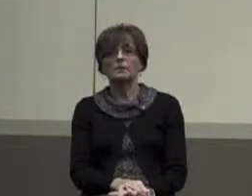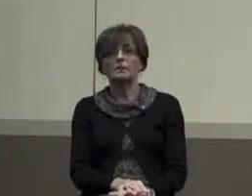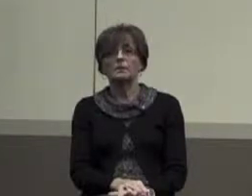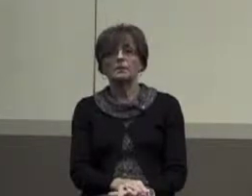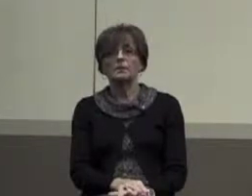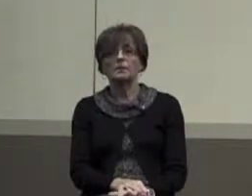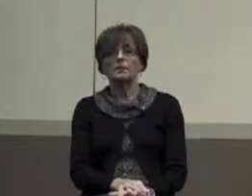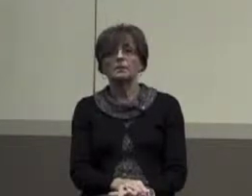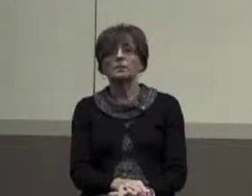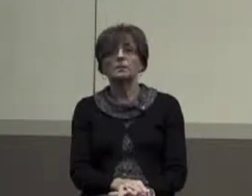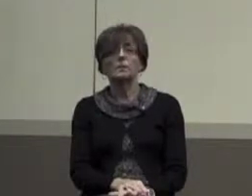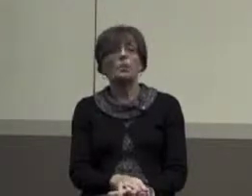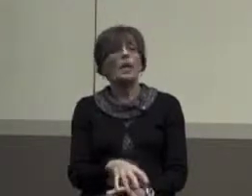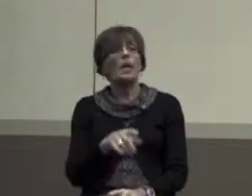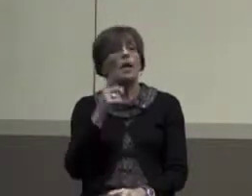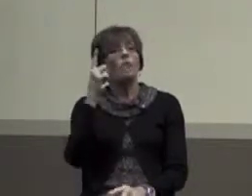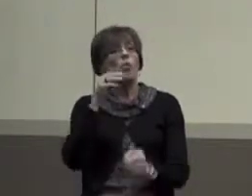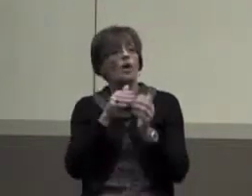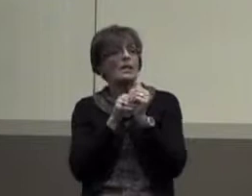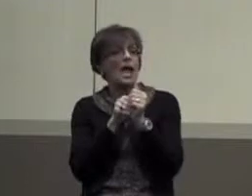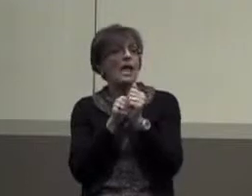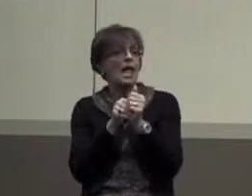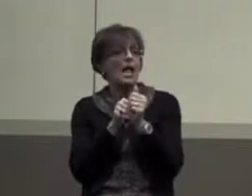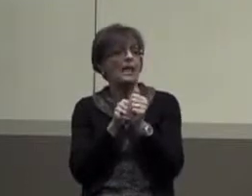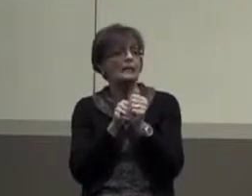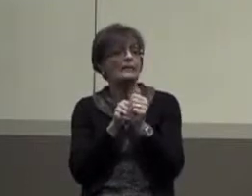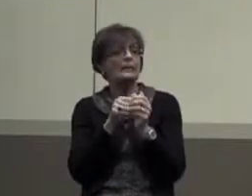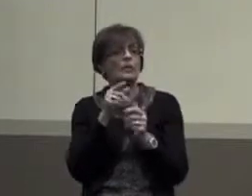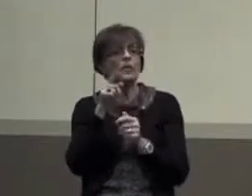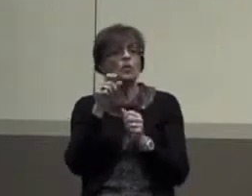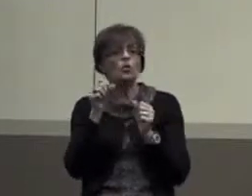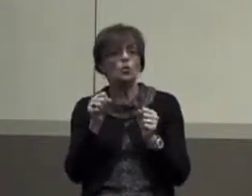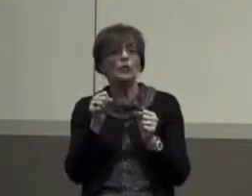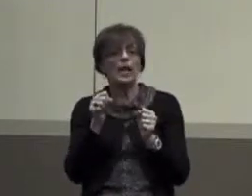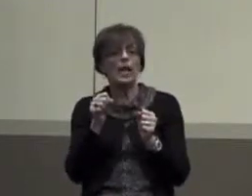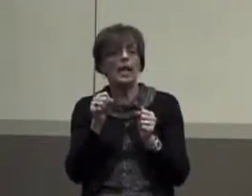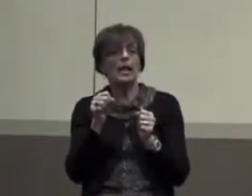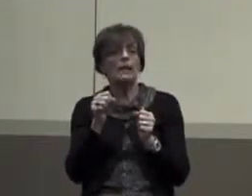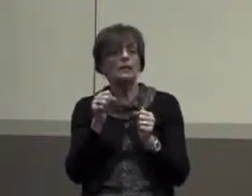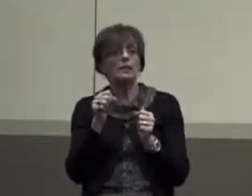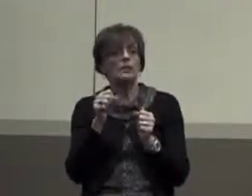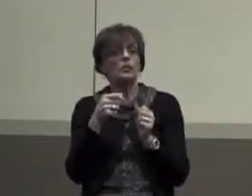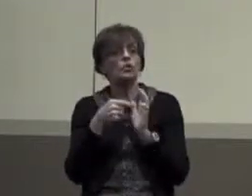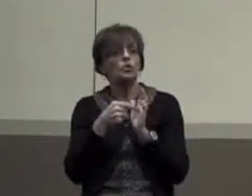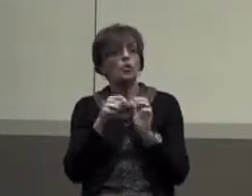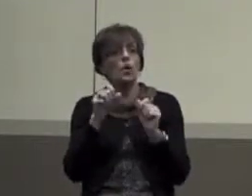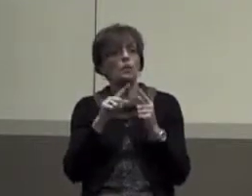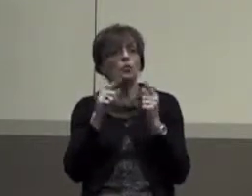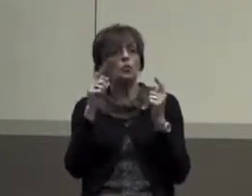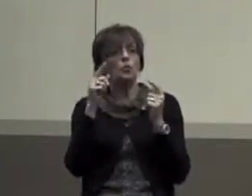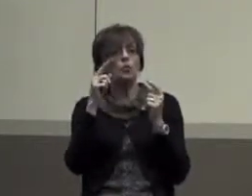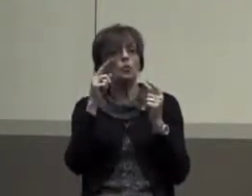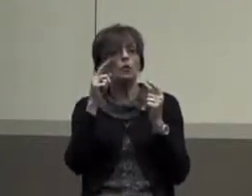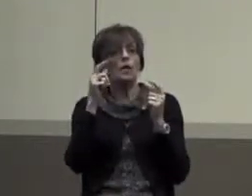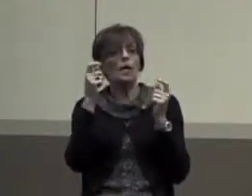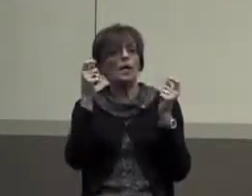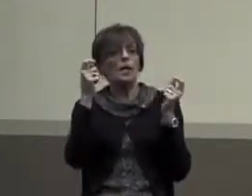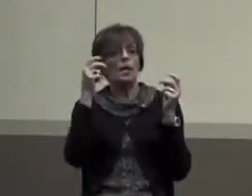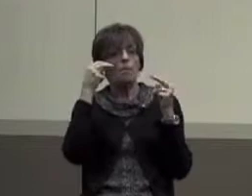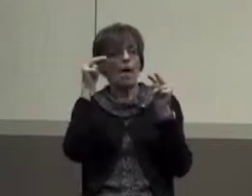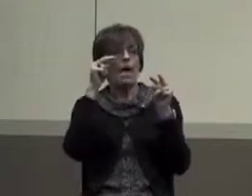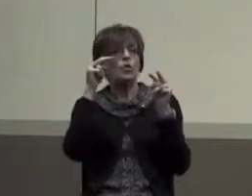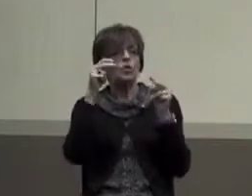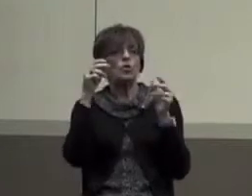Okay, so for the guidelines, you want to ensure that you're able to monitor the students at all times.